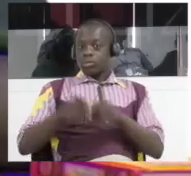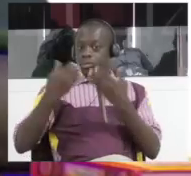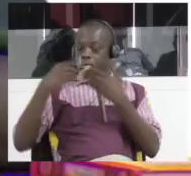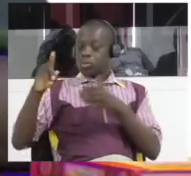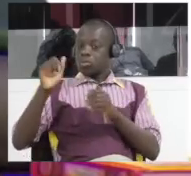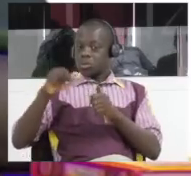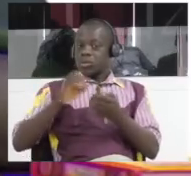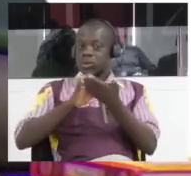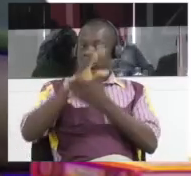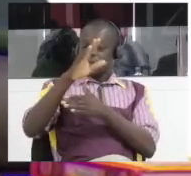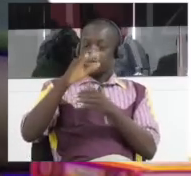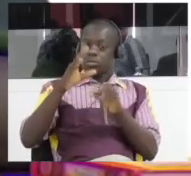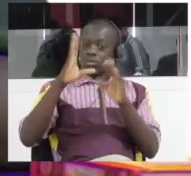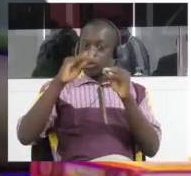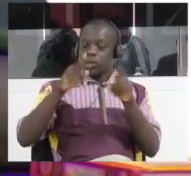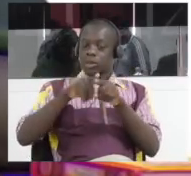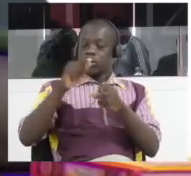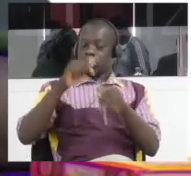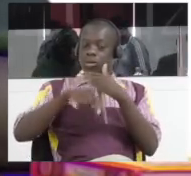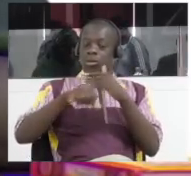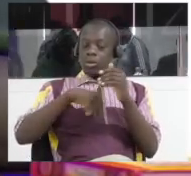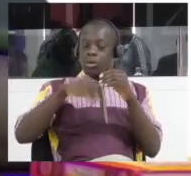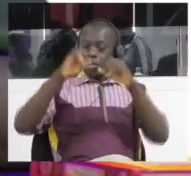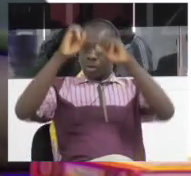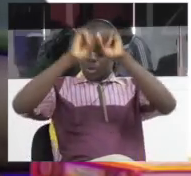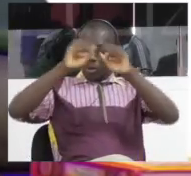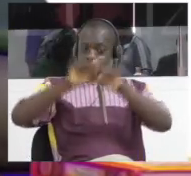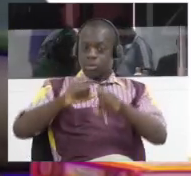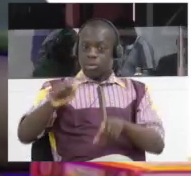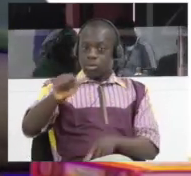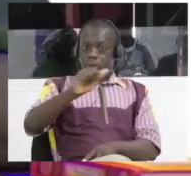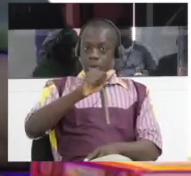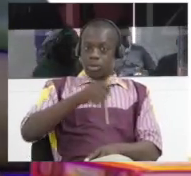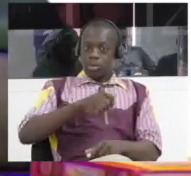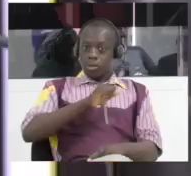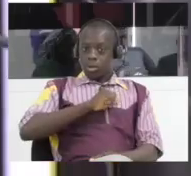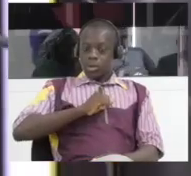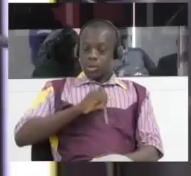government, and then will get back to us at some point when he has a reply.